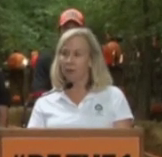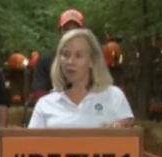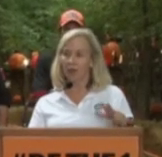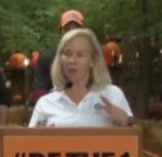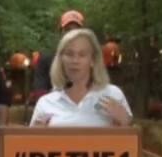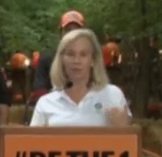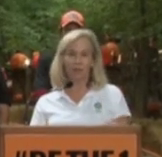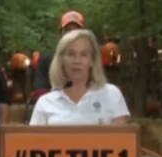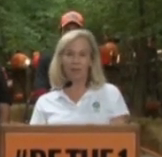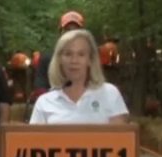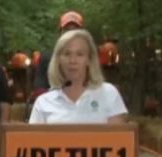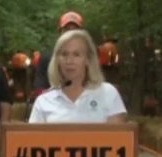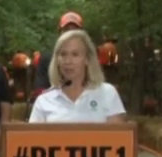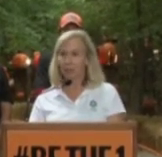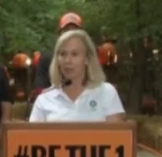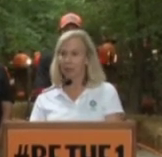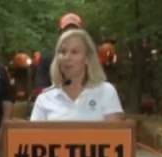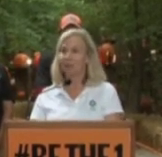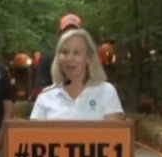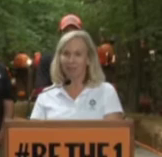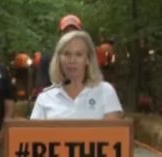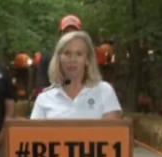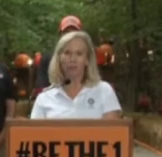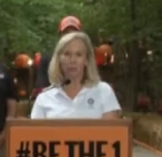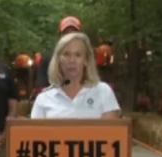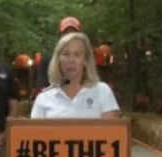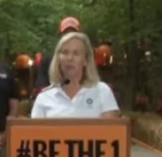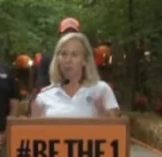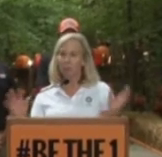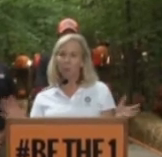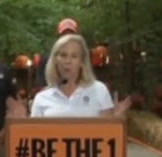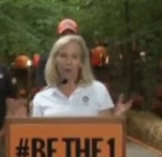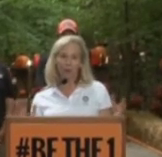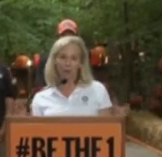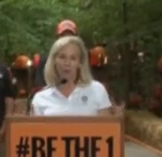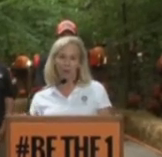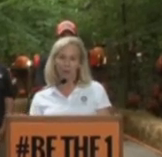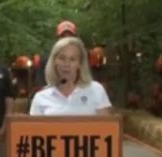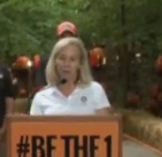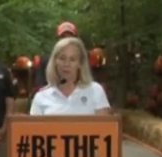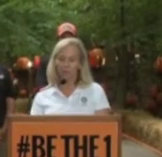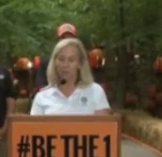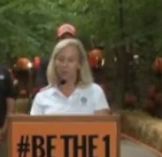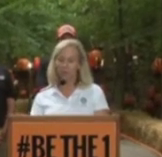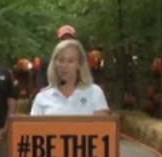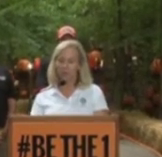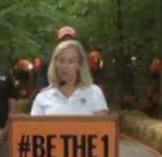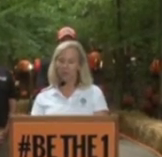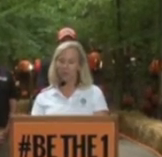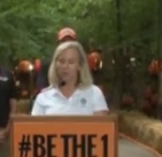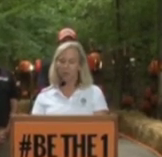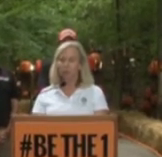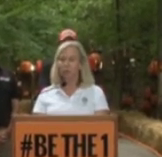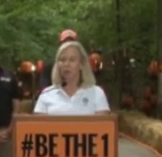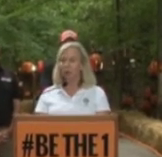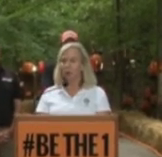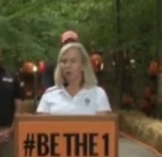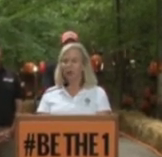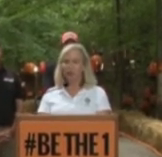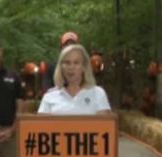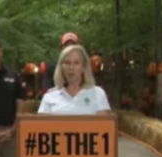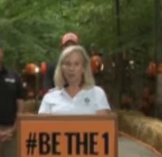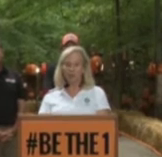of their time, their treasure, and their talent to pull off this tremendous event.